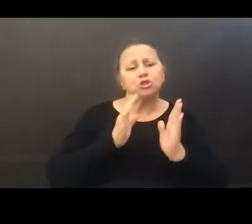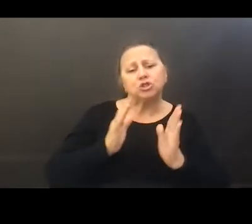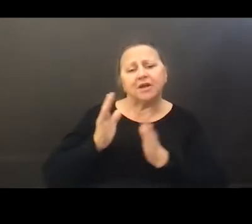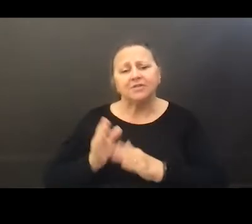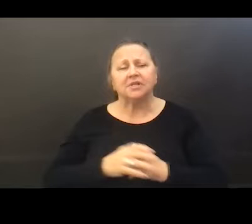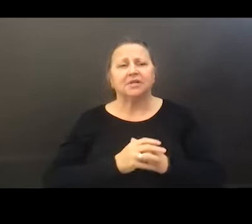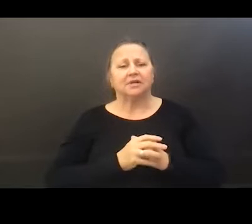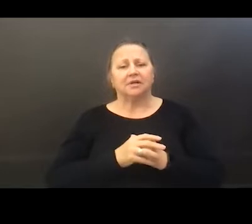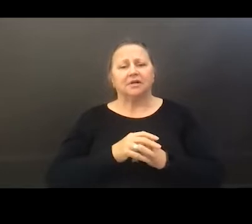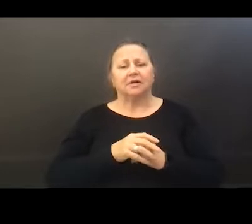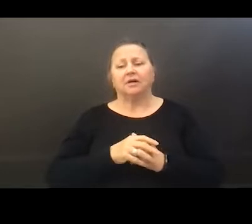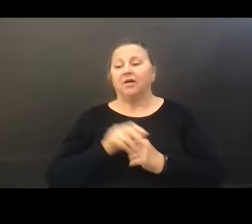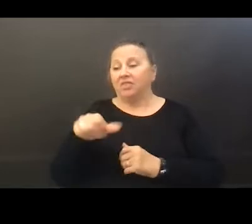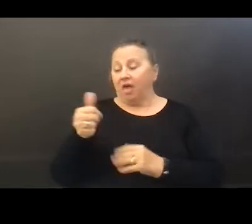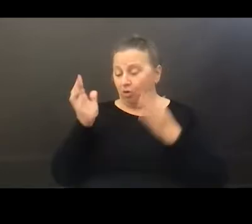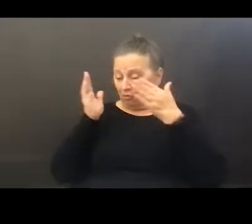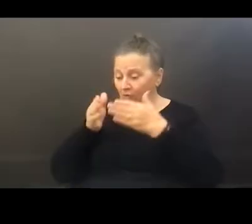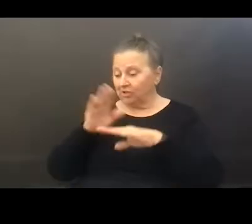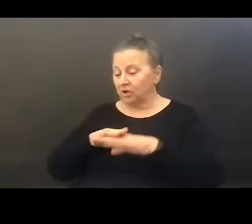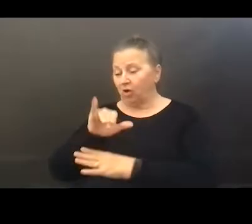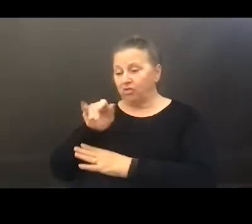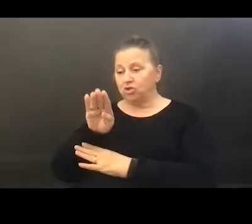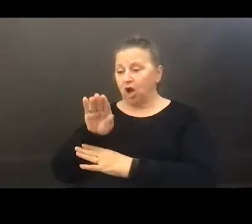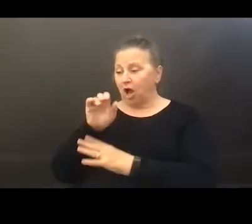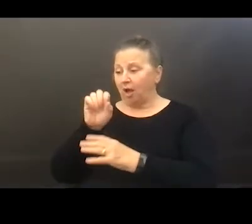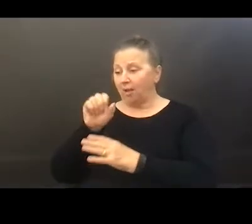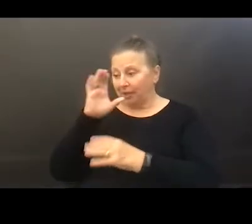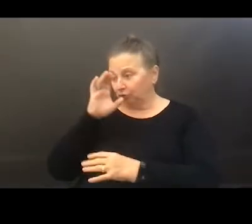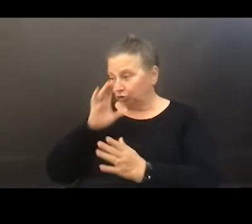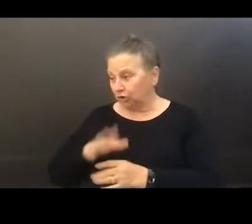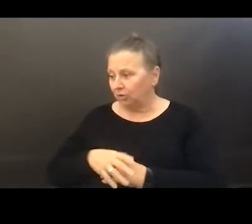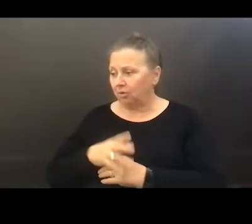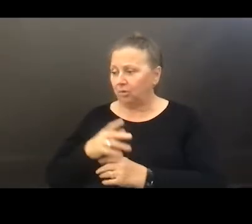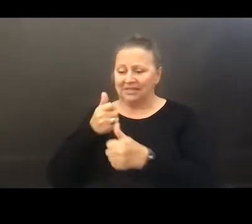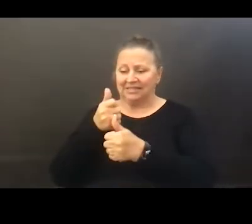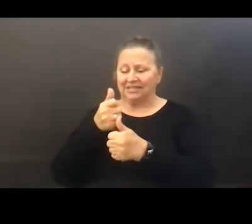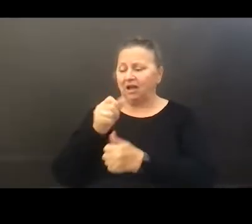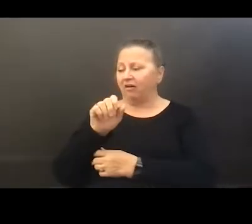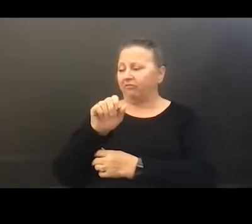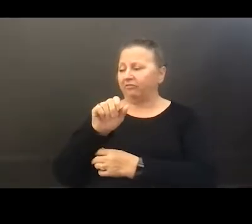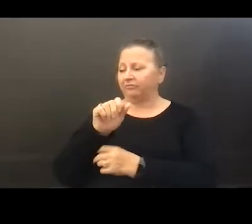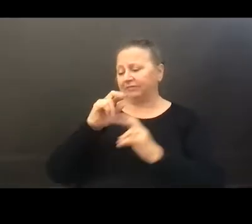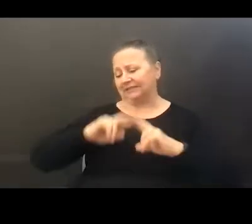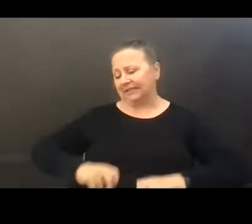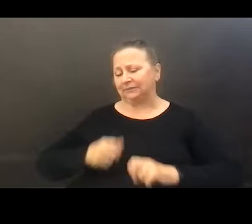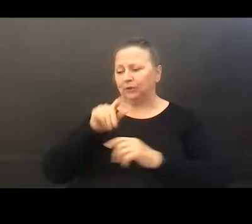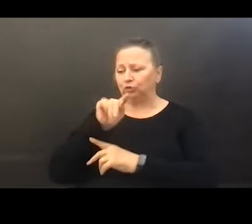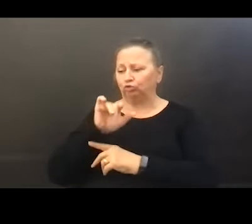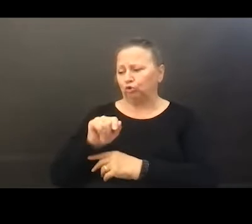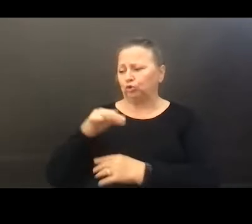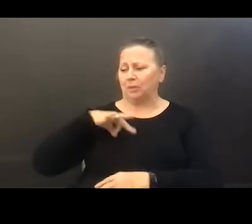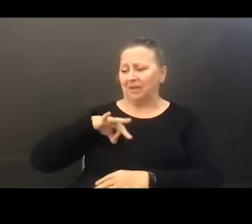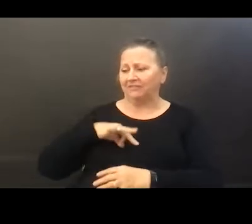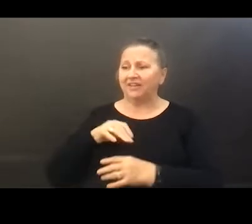the equation, of course, is you, the job seeker. And we have self-assessment tools. We have career and benefits exploration. We can do